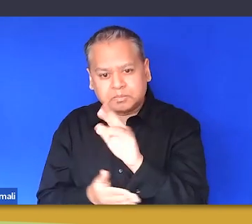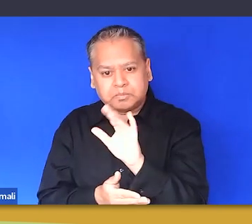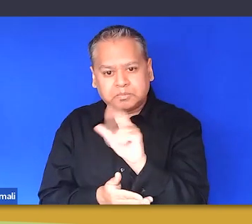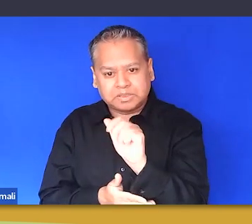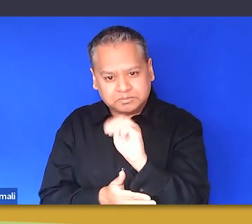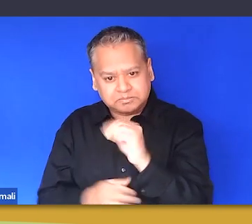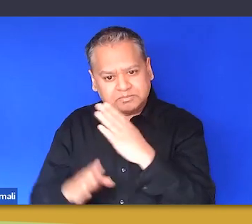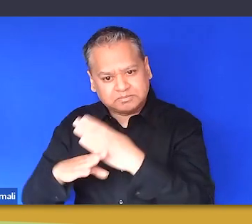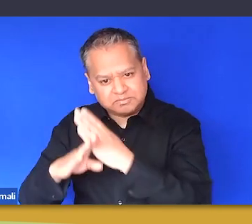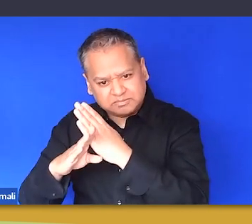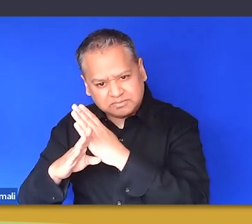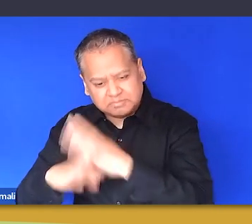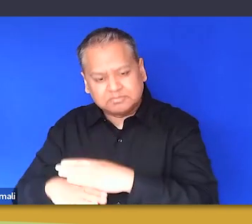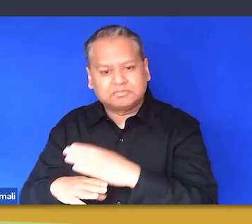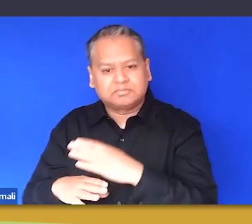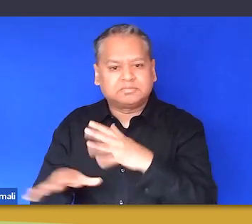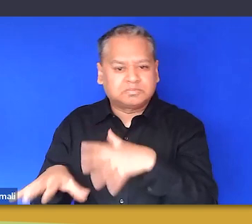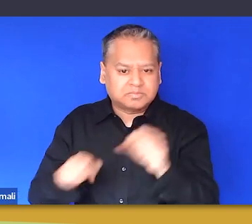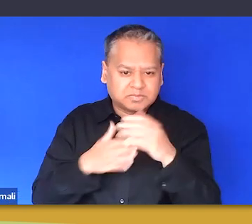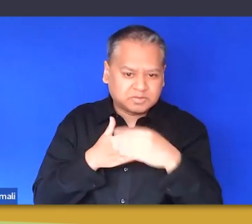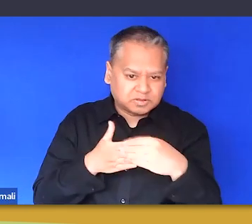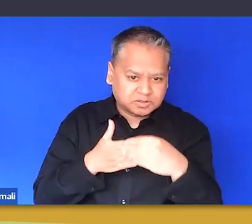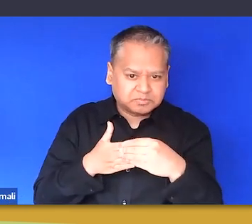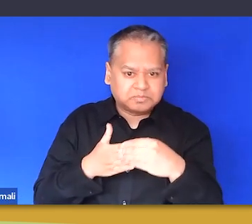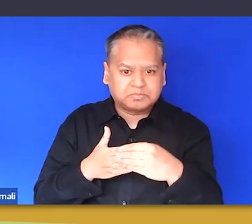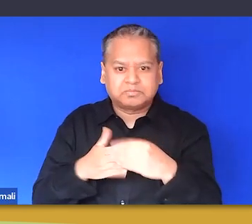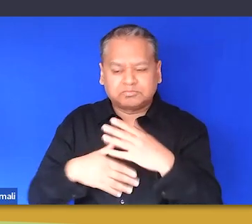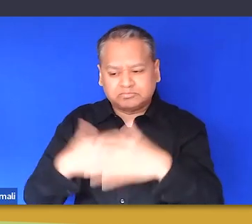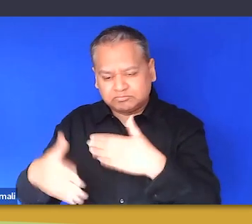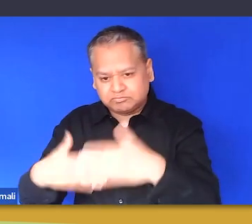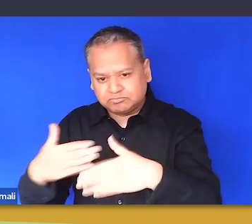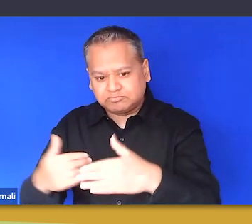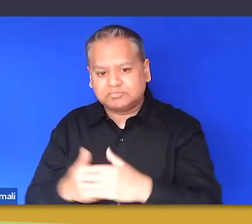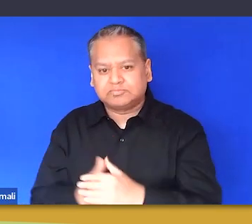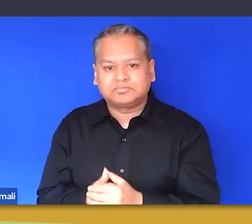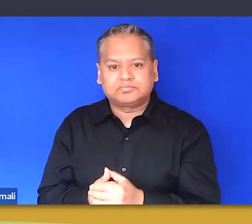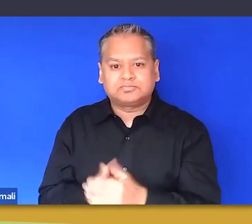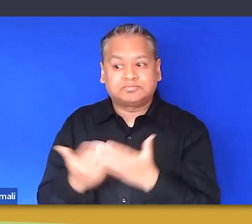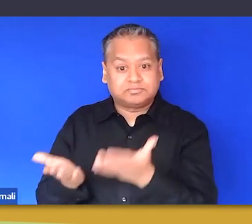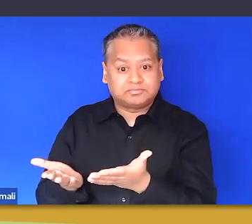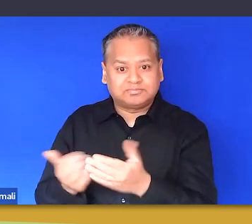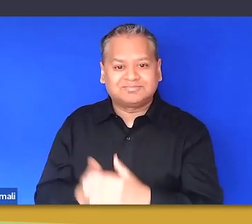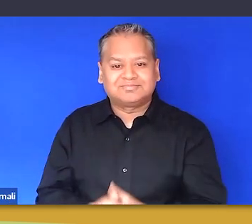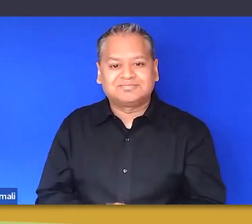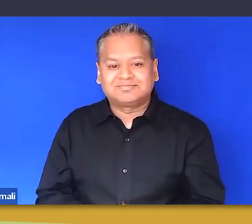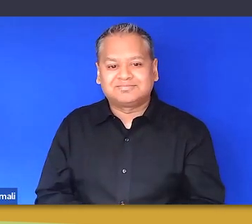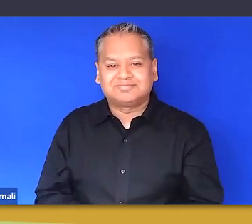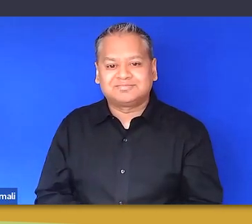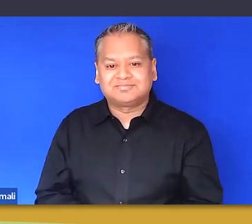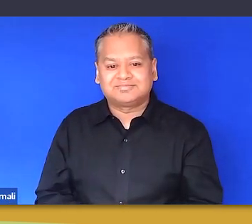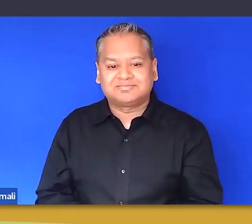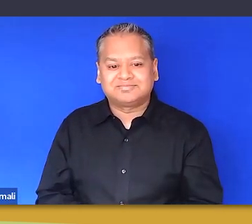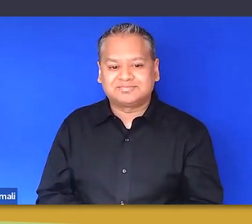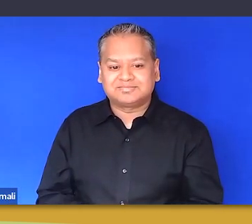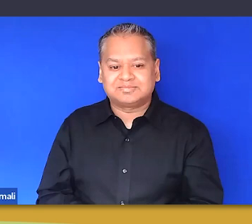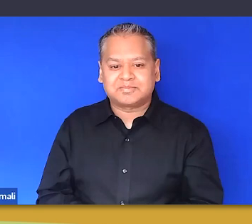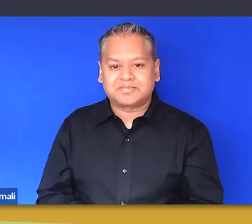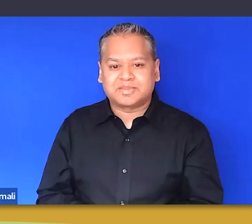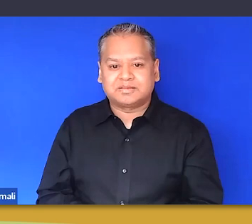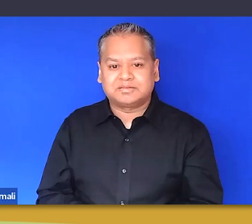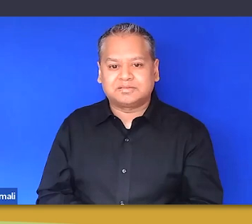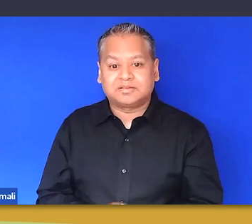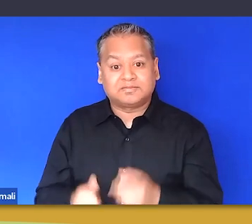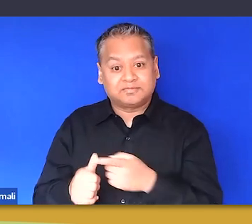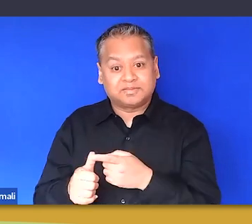Singh to announce our winners. Thank you again, Hassan. Let's start with the honorable mention for